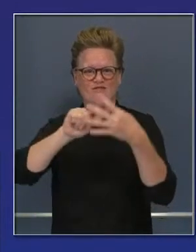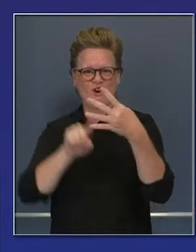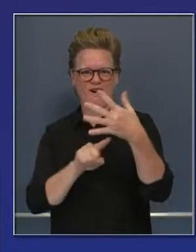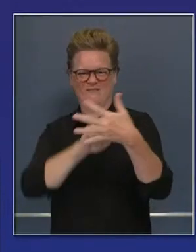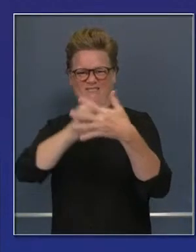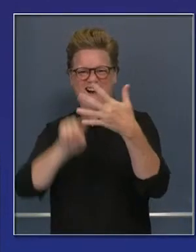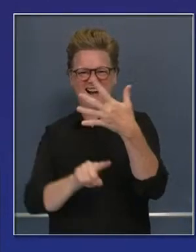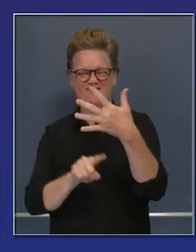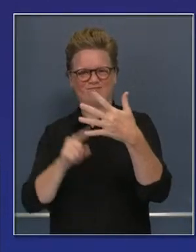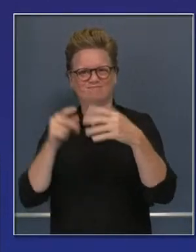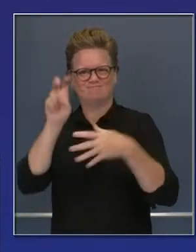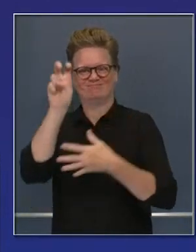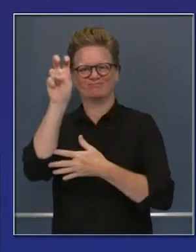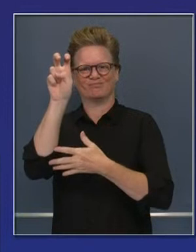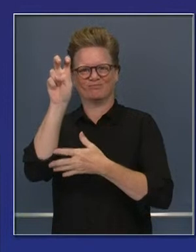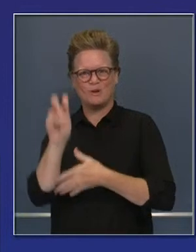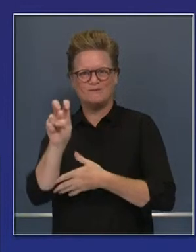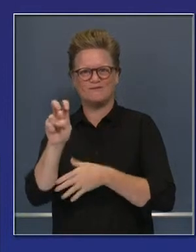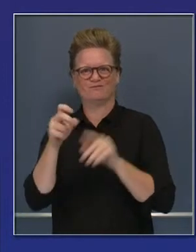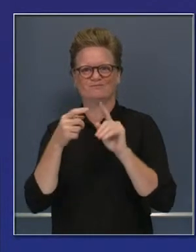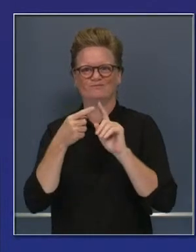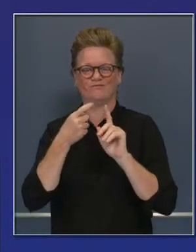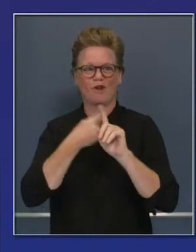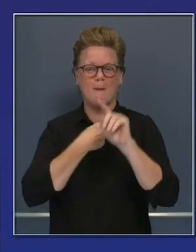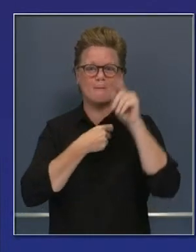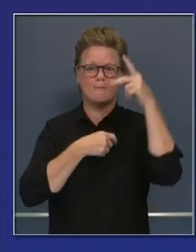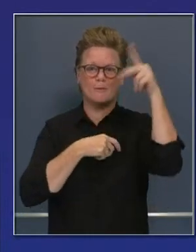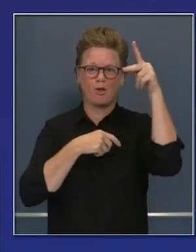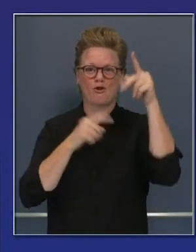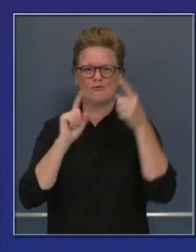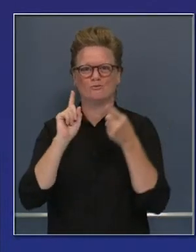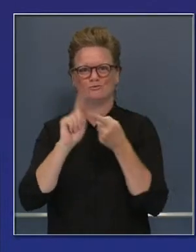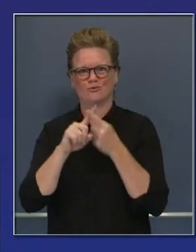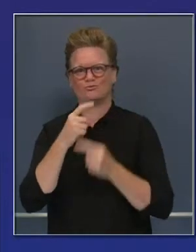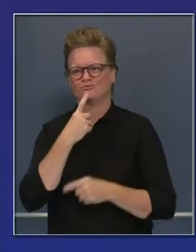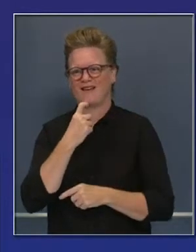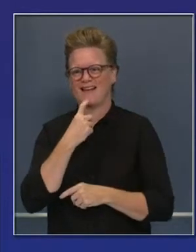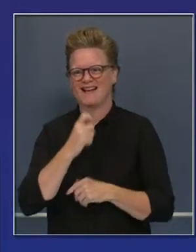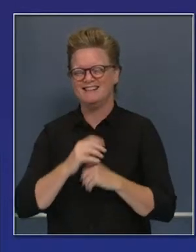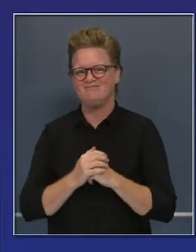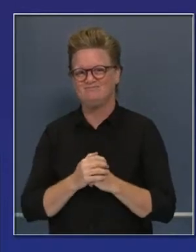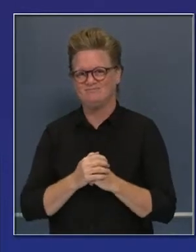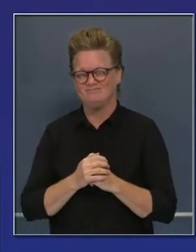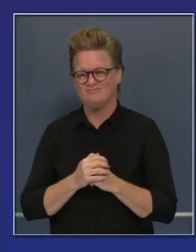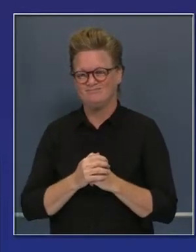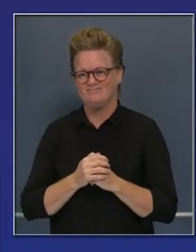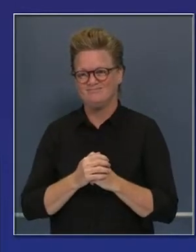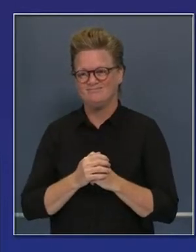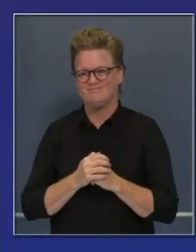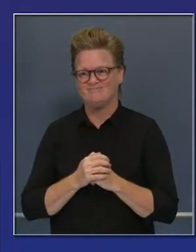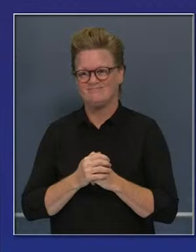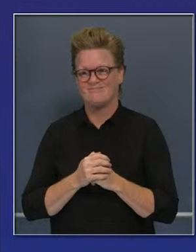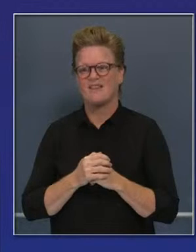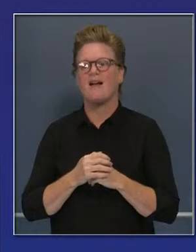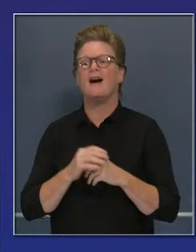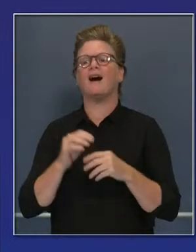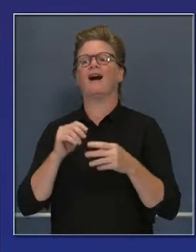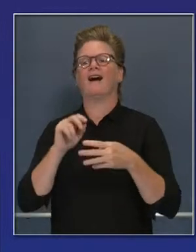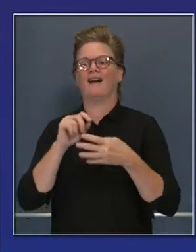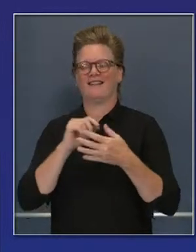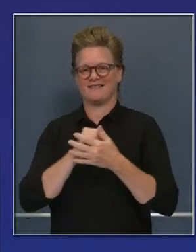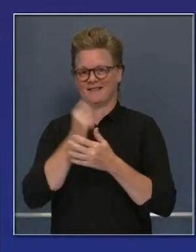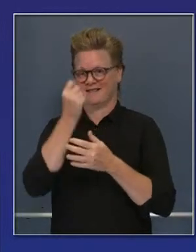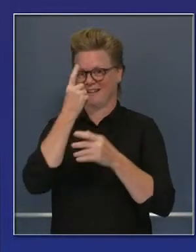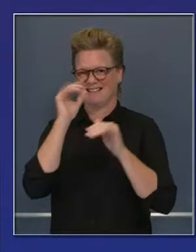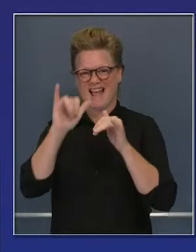the threshold around data metrics. That's the test positivity and the adjusted case rates that